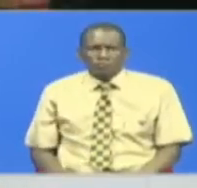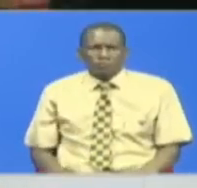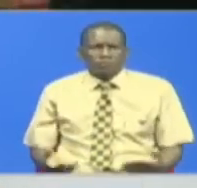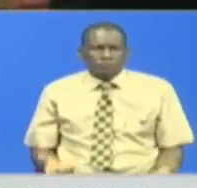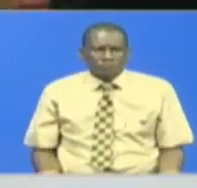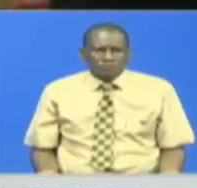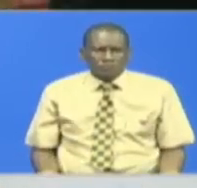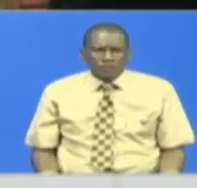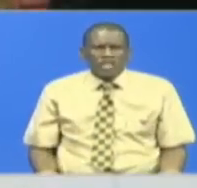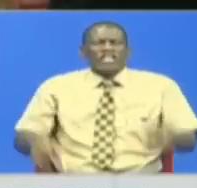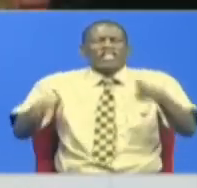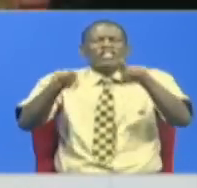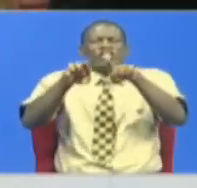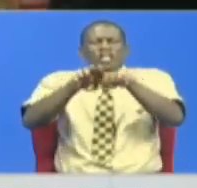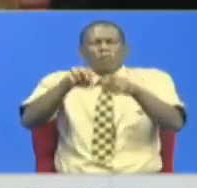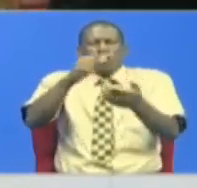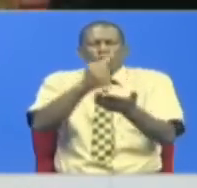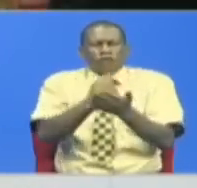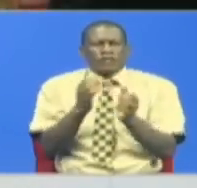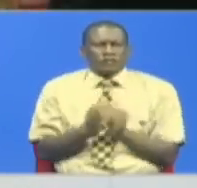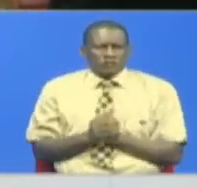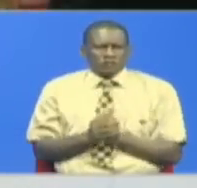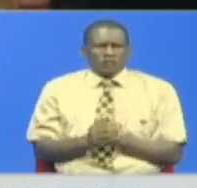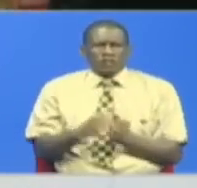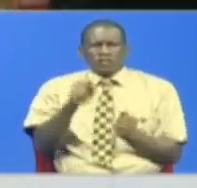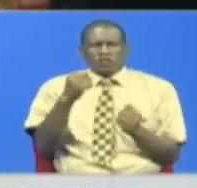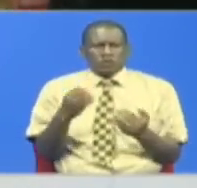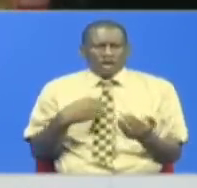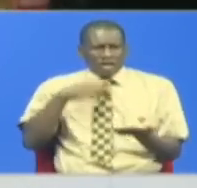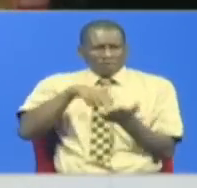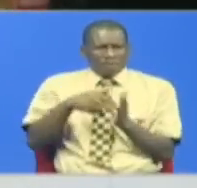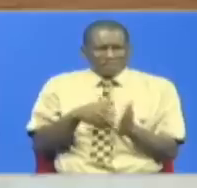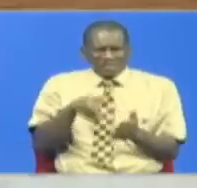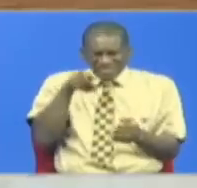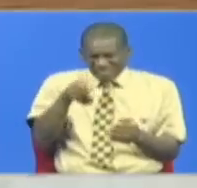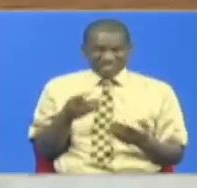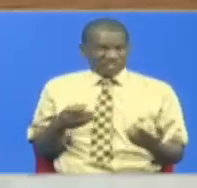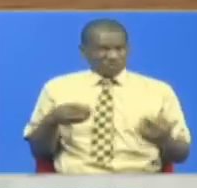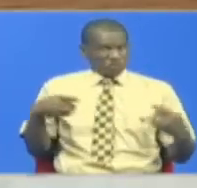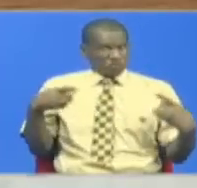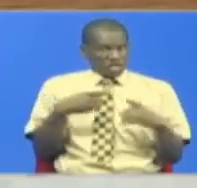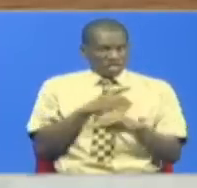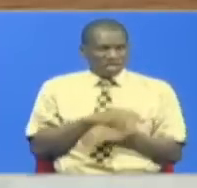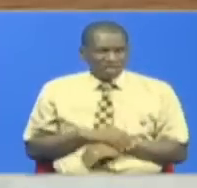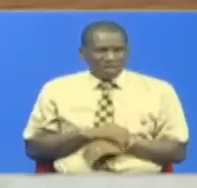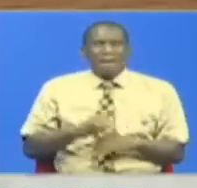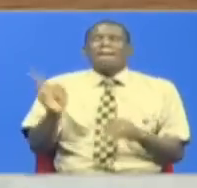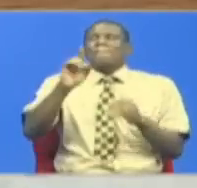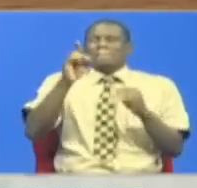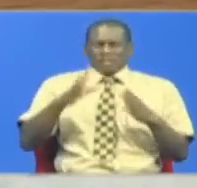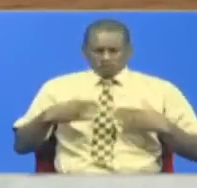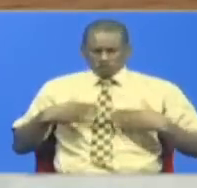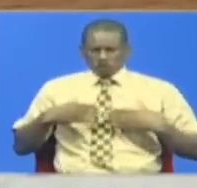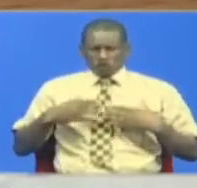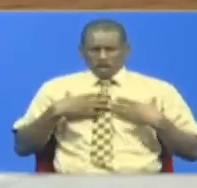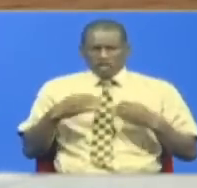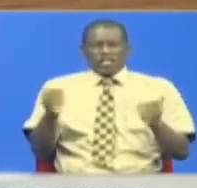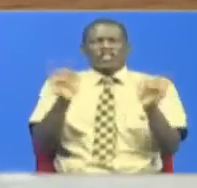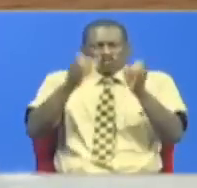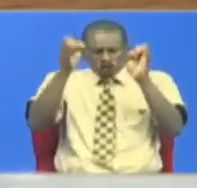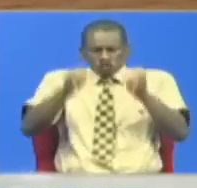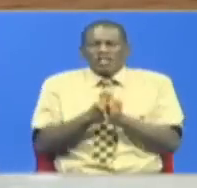in the same office. So, I mean, isn't that strange? CS Kagwe is not new to public life.